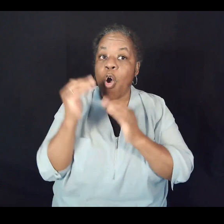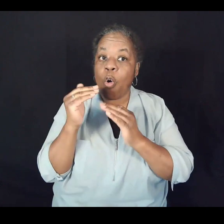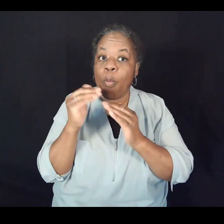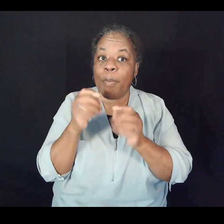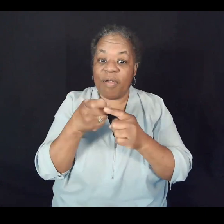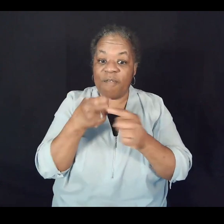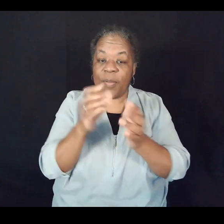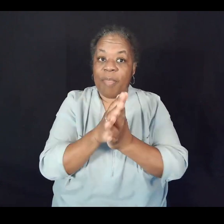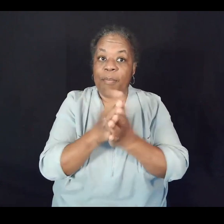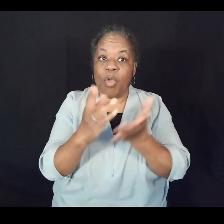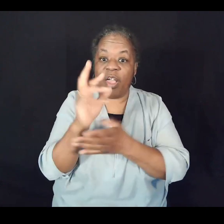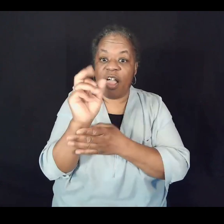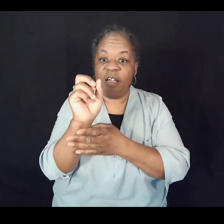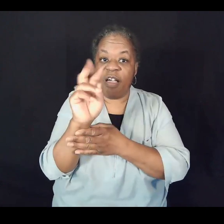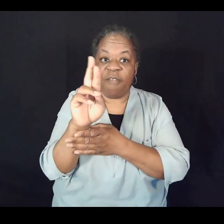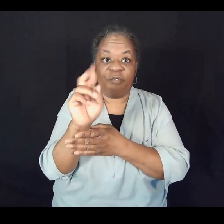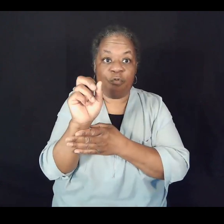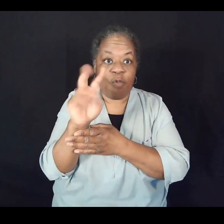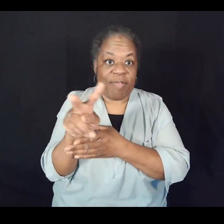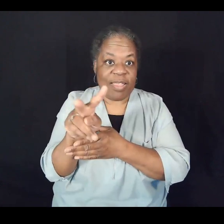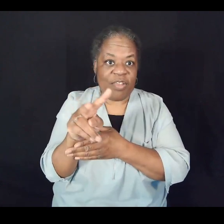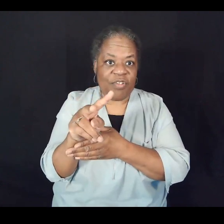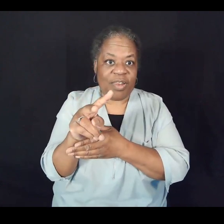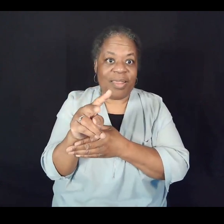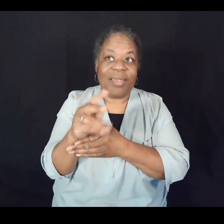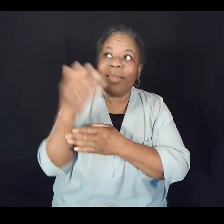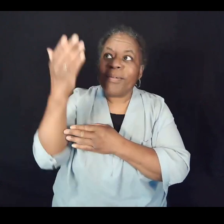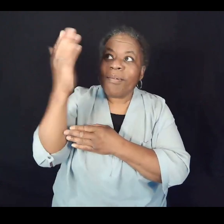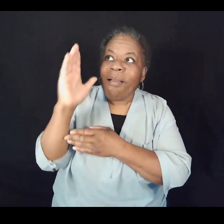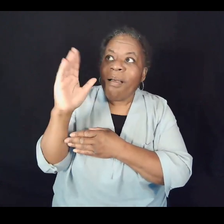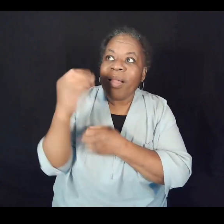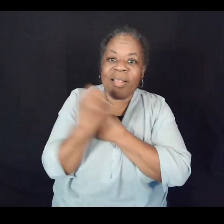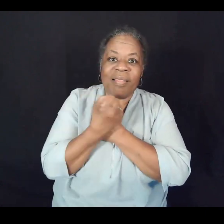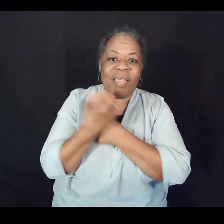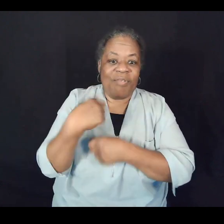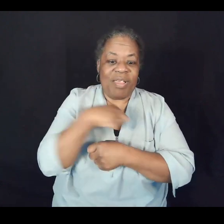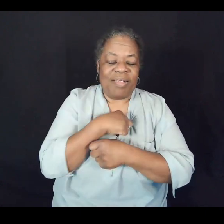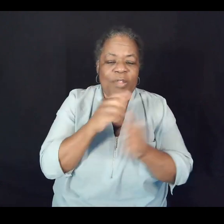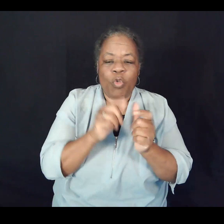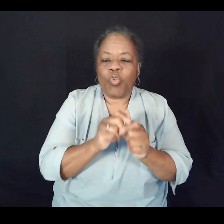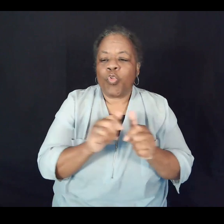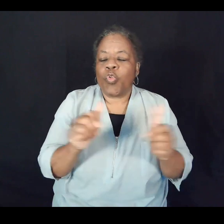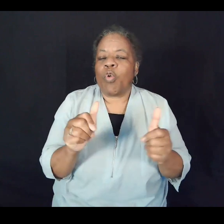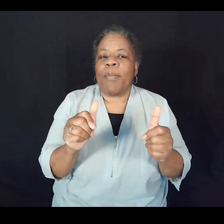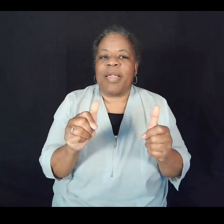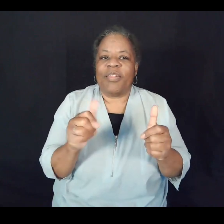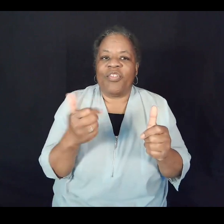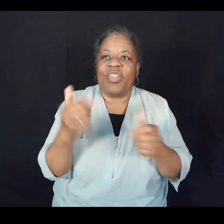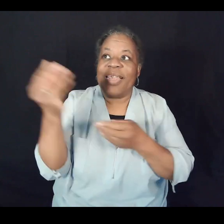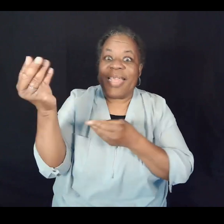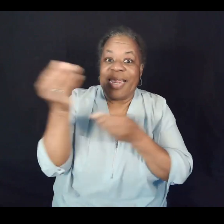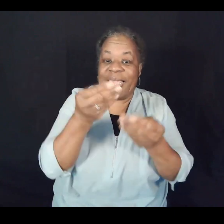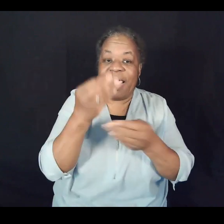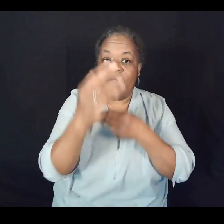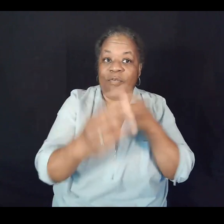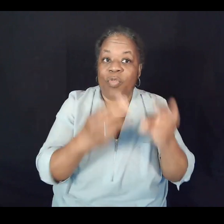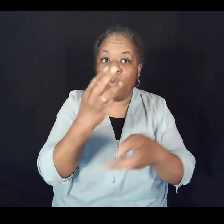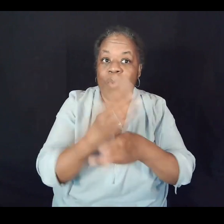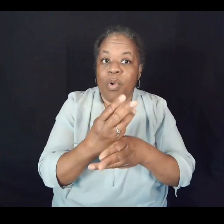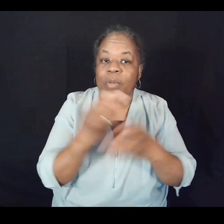so much that he gave the world Jesus, and Jesus is at work at redeeming all